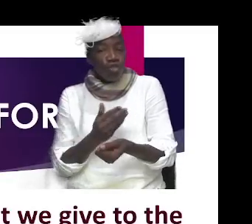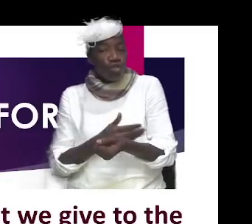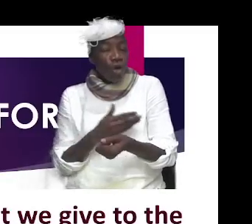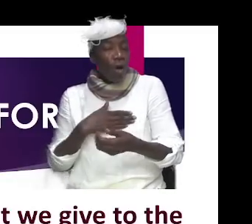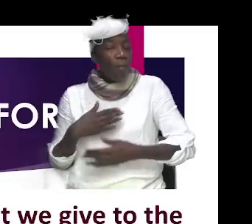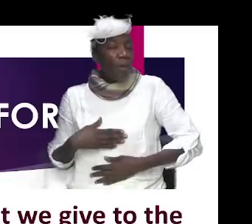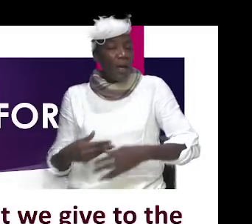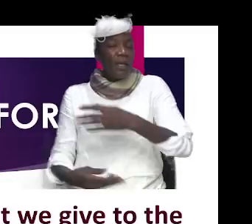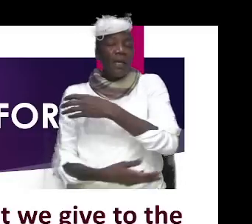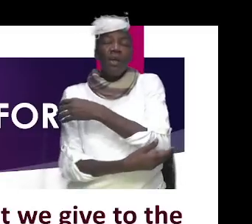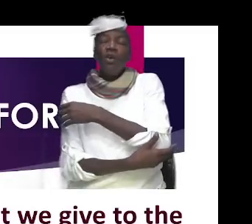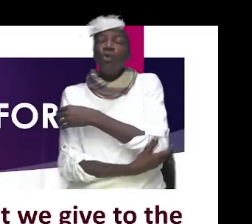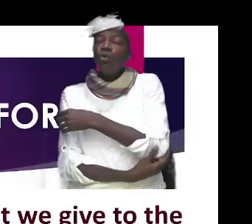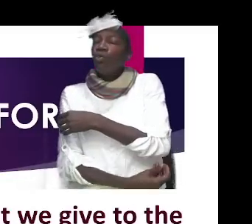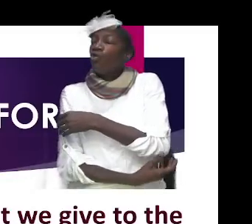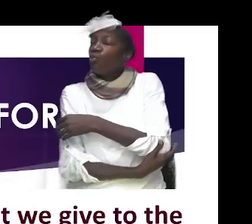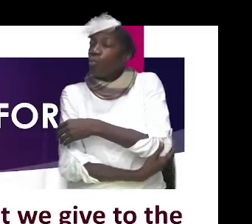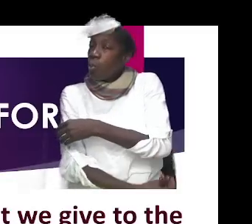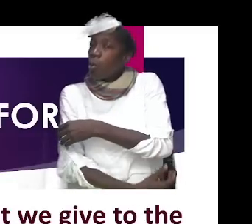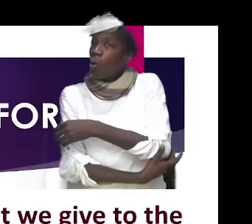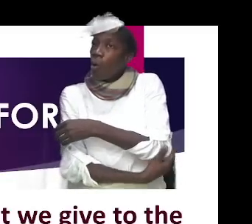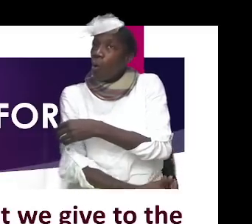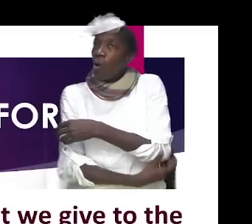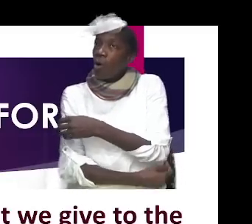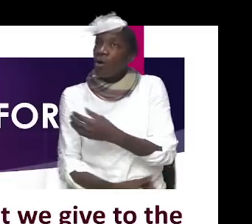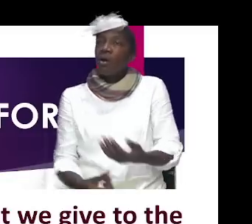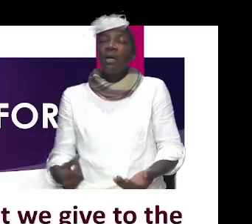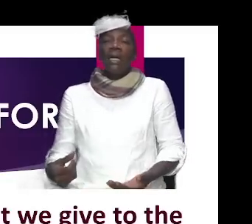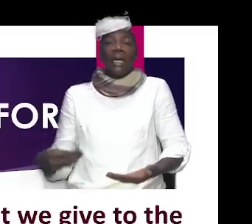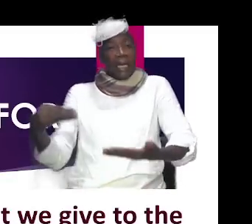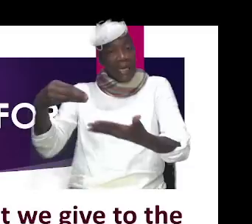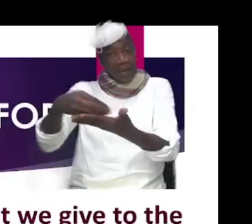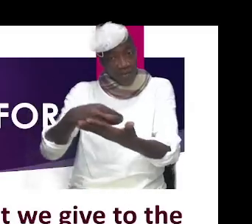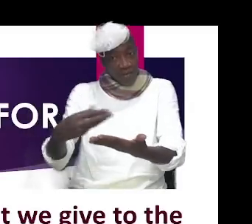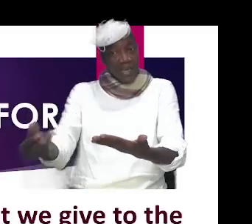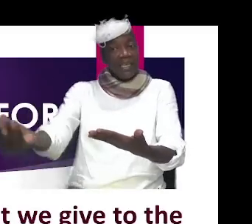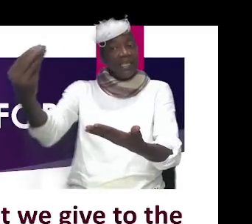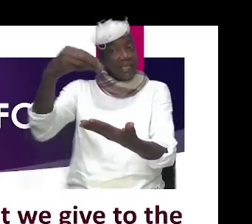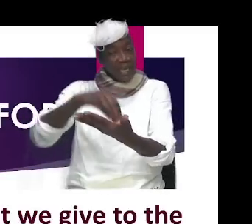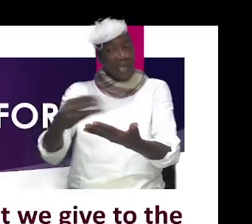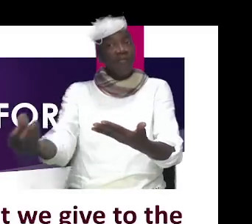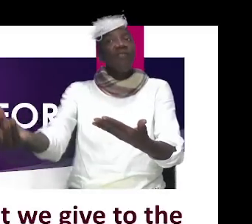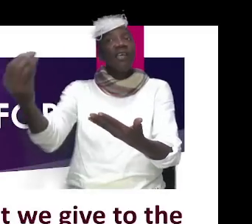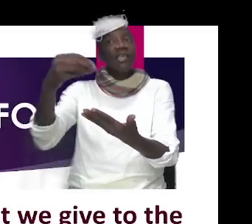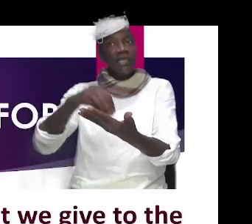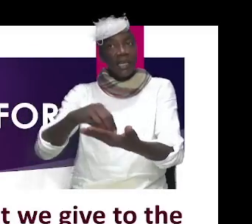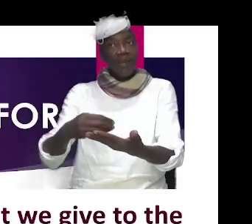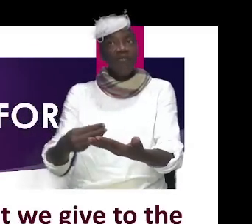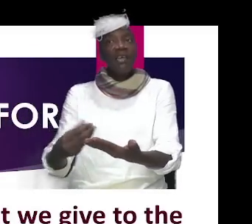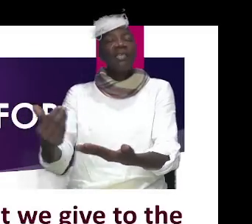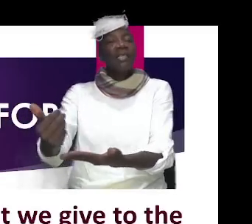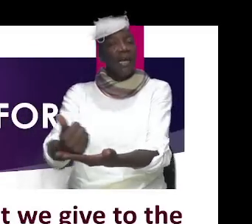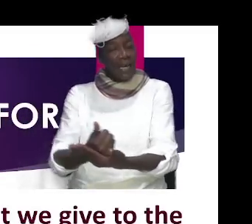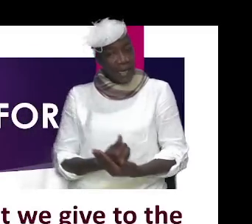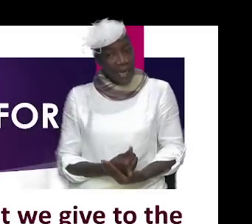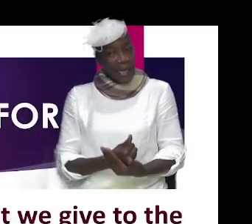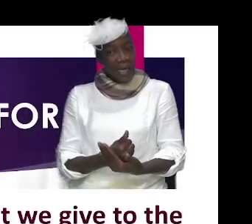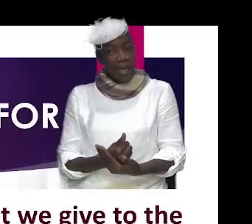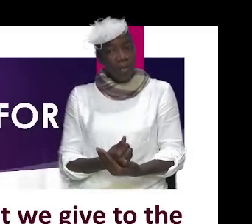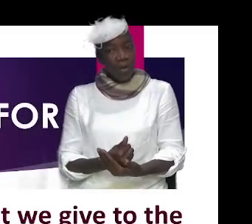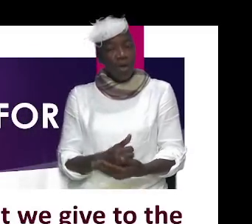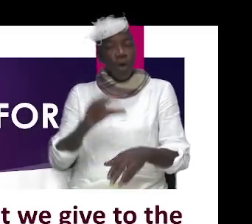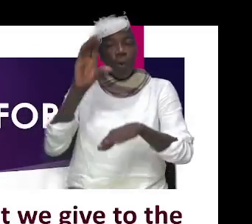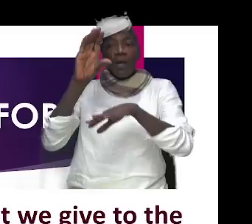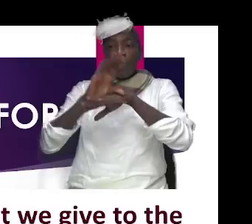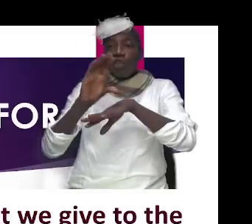we invest and help in whatever it is that your local church is doing,